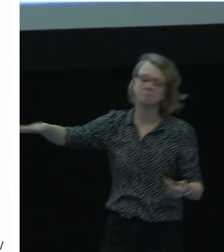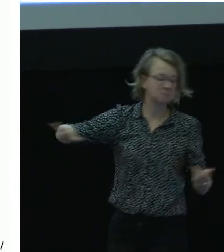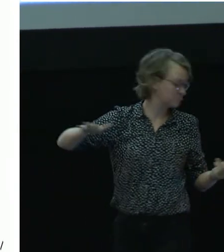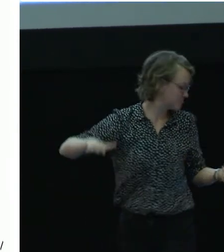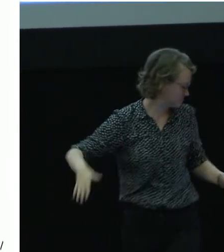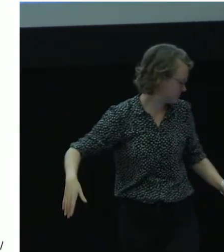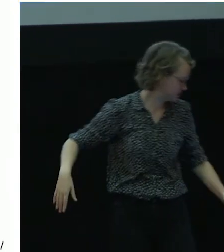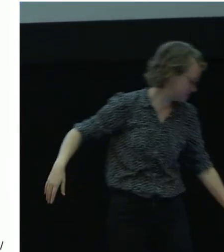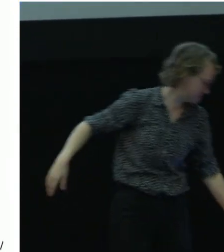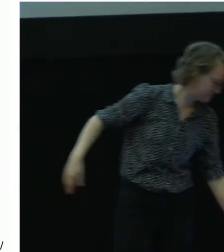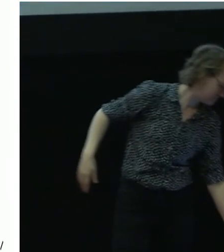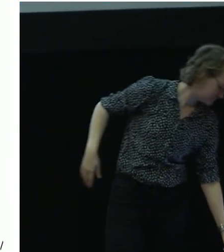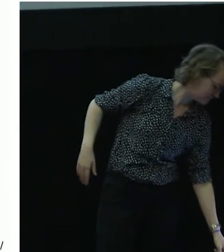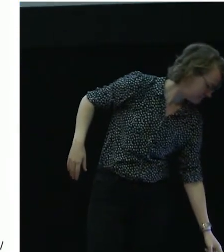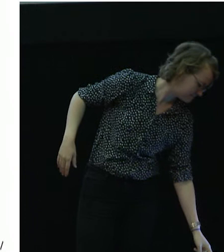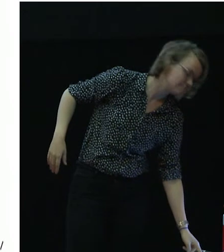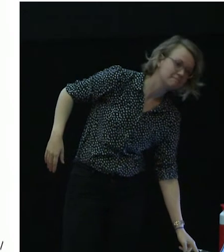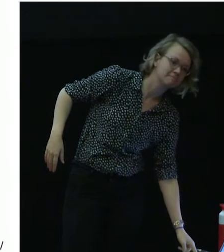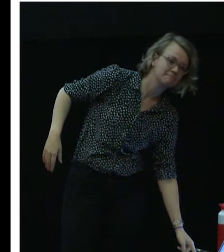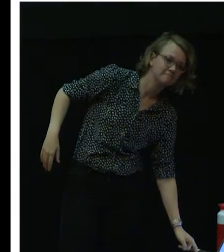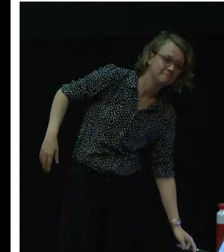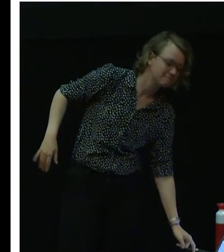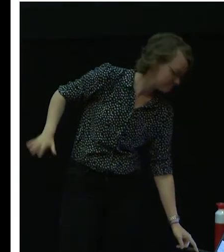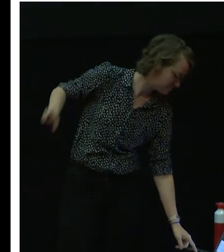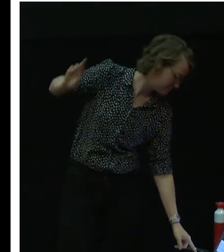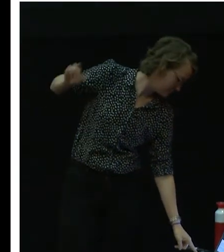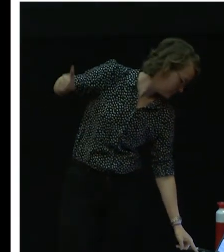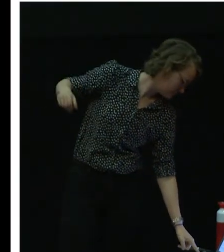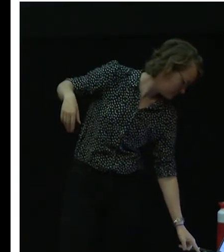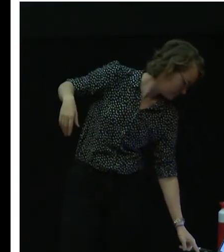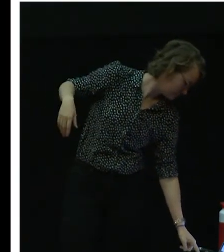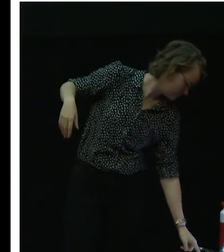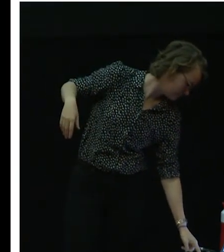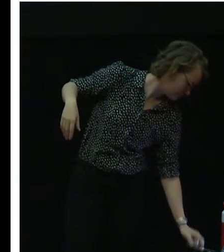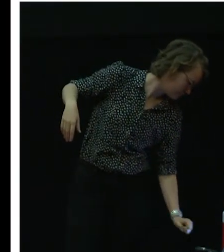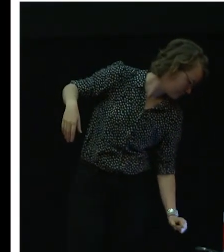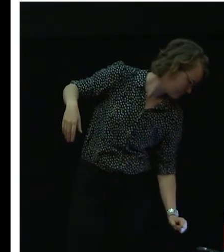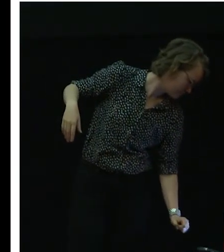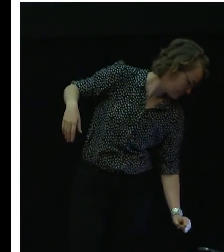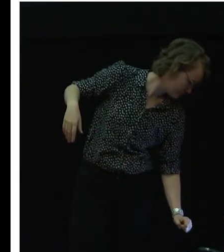clip. I'm not sure if that will go well with the captions. We'll have to look at that.